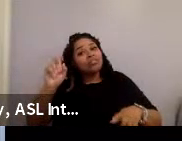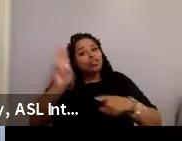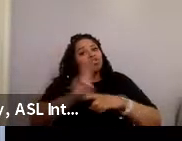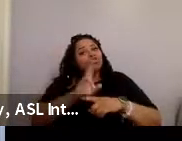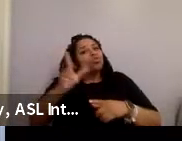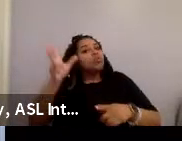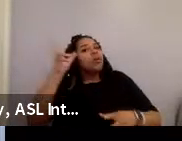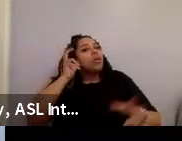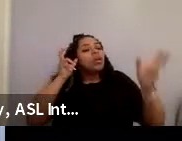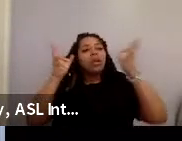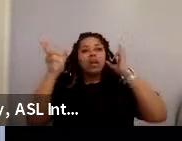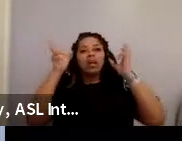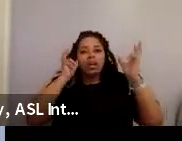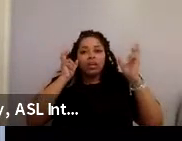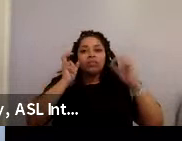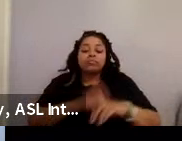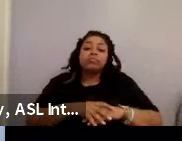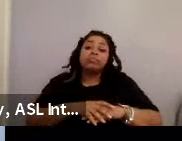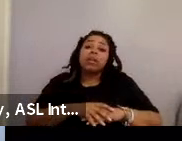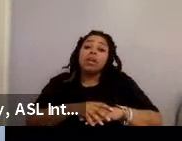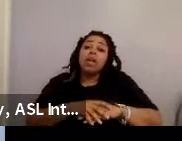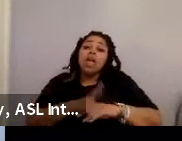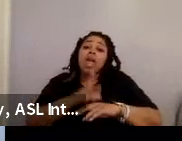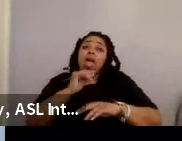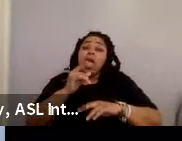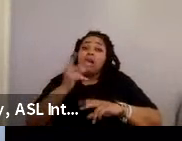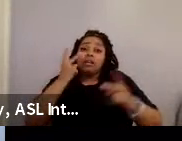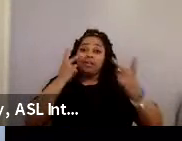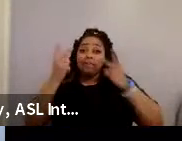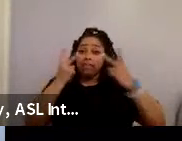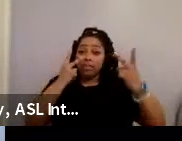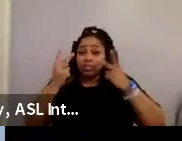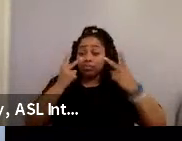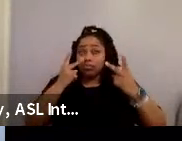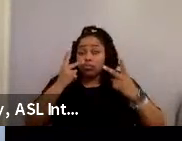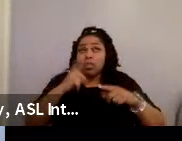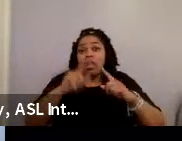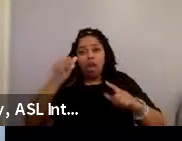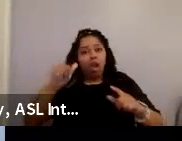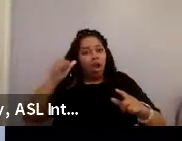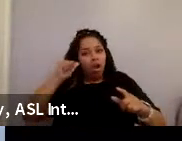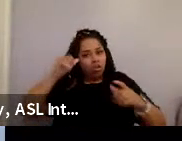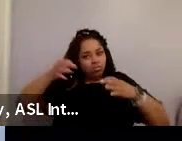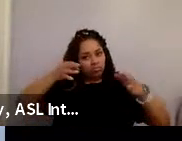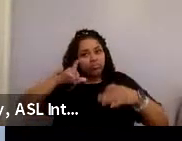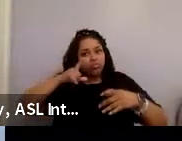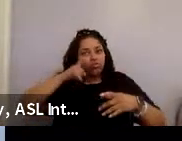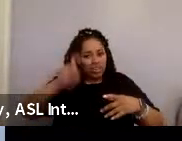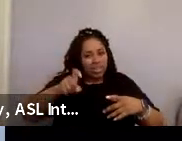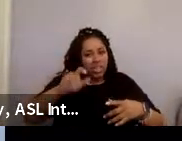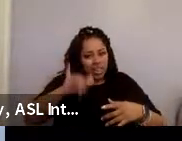would hear. And if there are visual indicators, then audio descriptions will be needed.